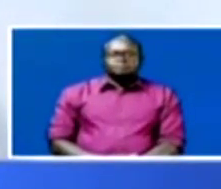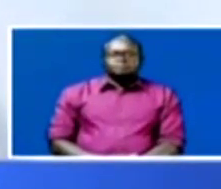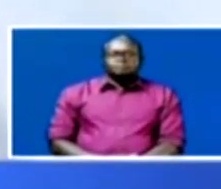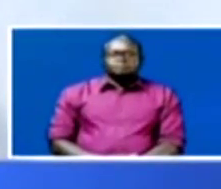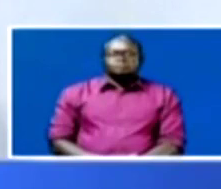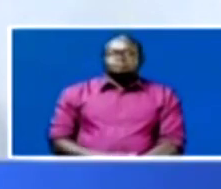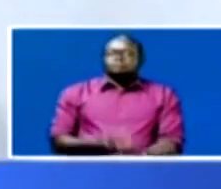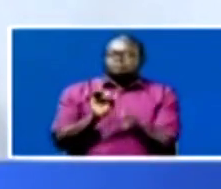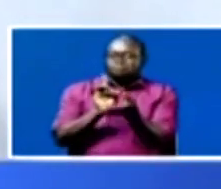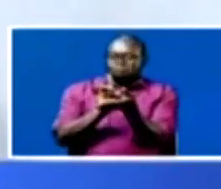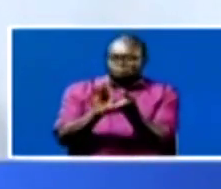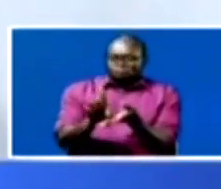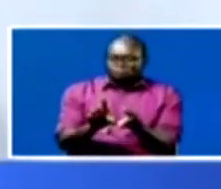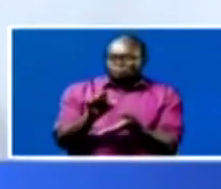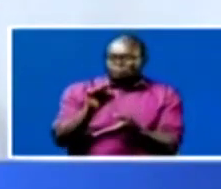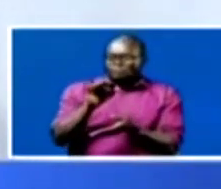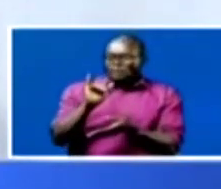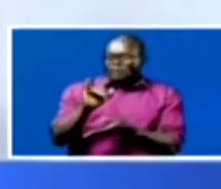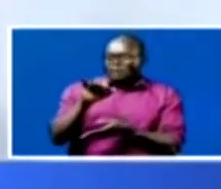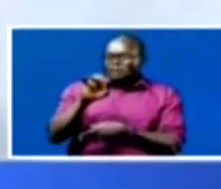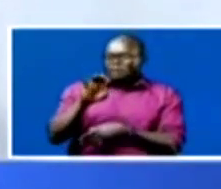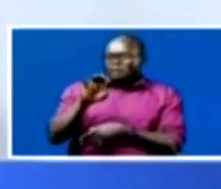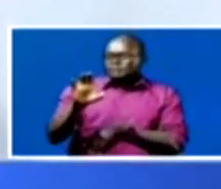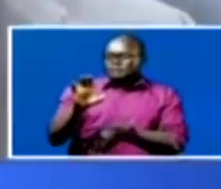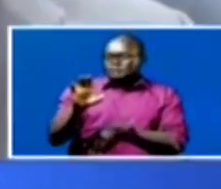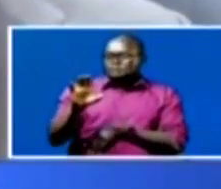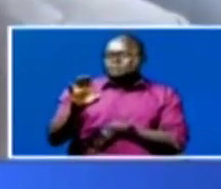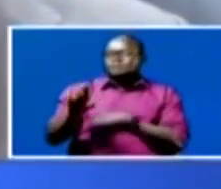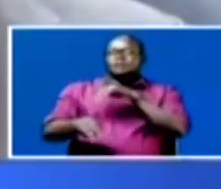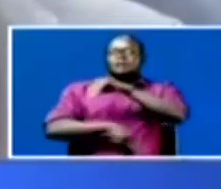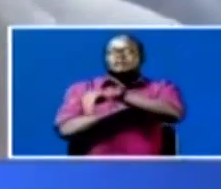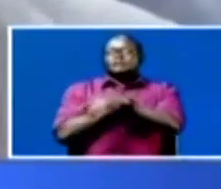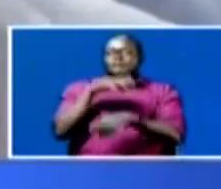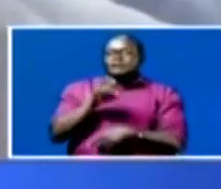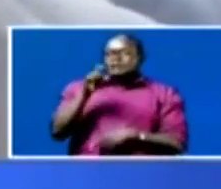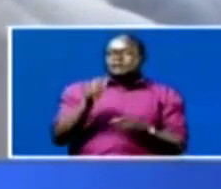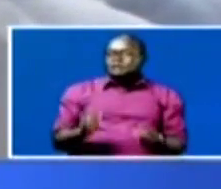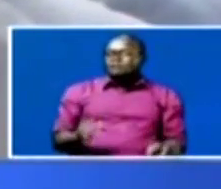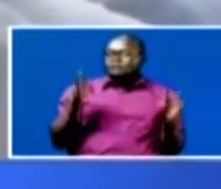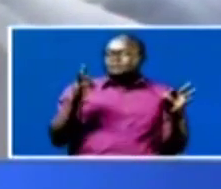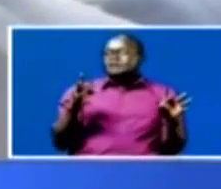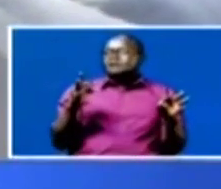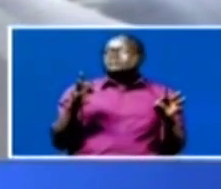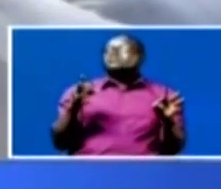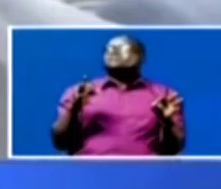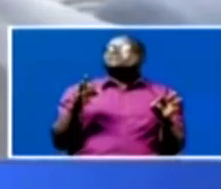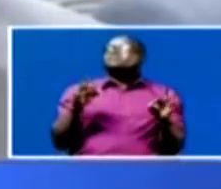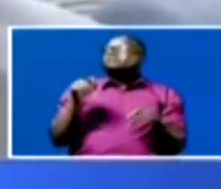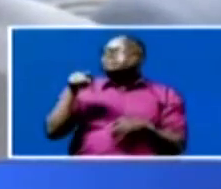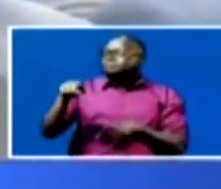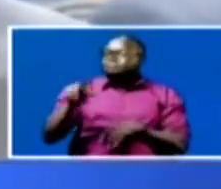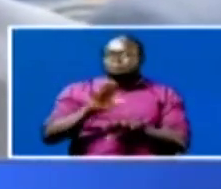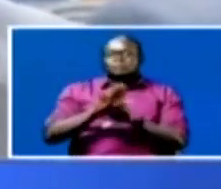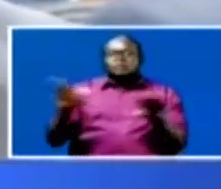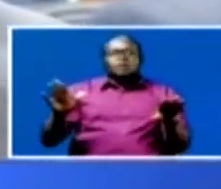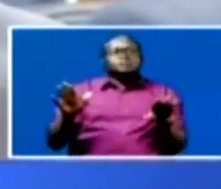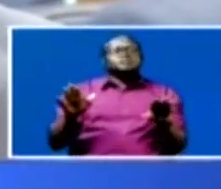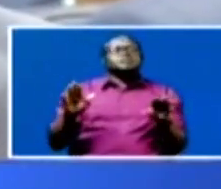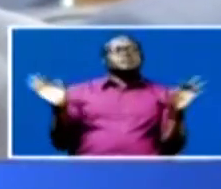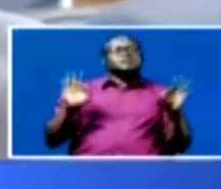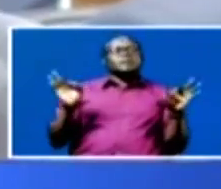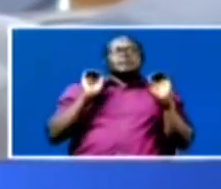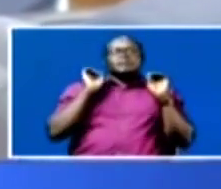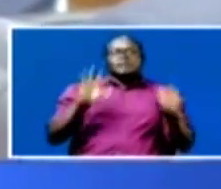The sacking of IBC's embattled chief executive officer Ezra Chiloba perhaps does not come